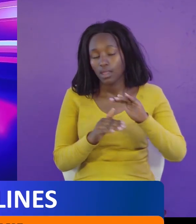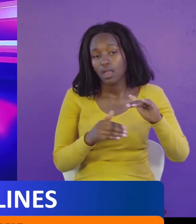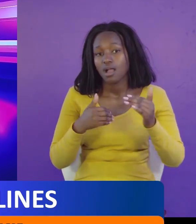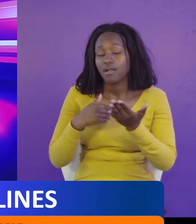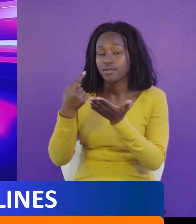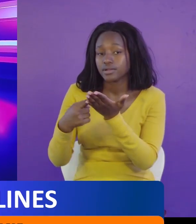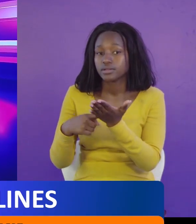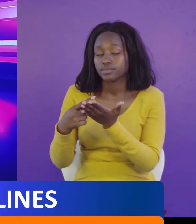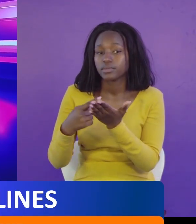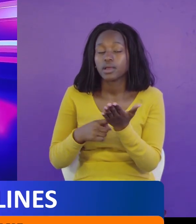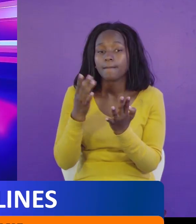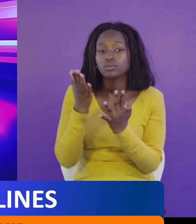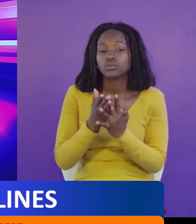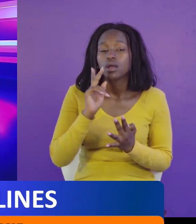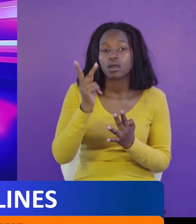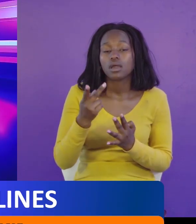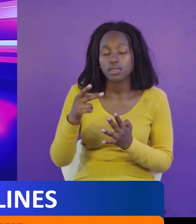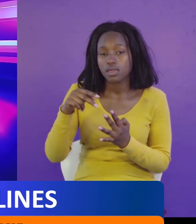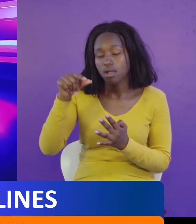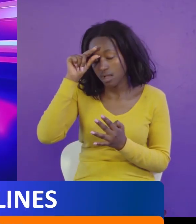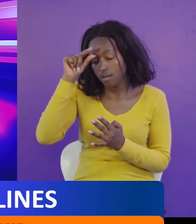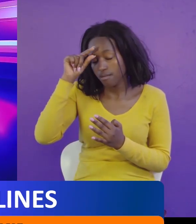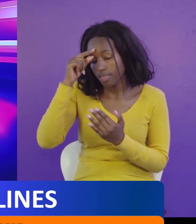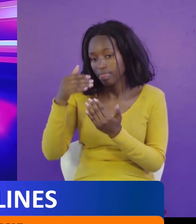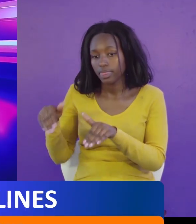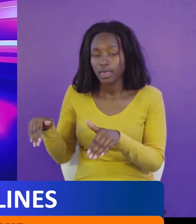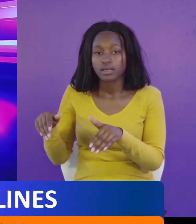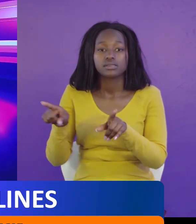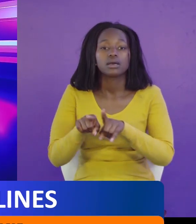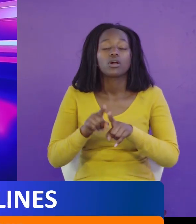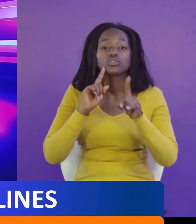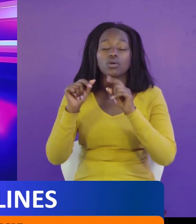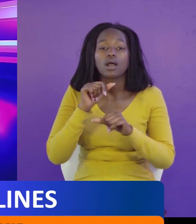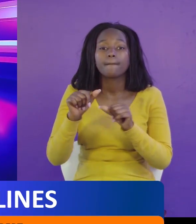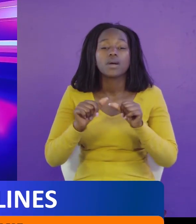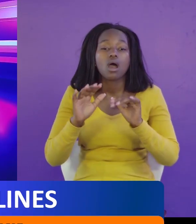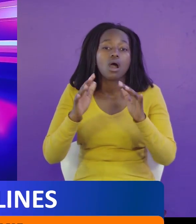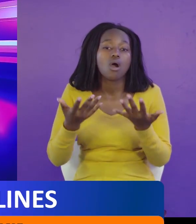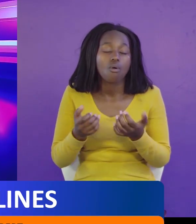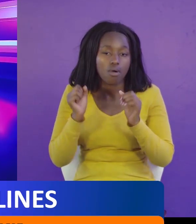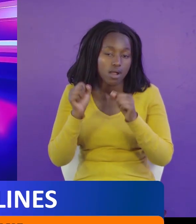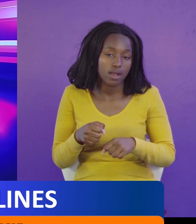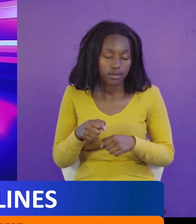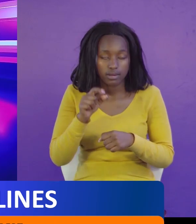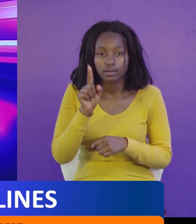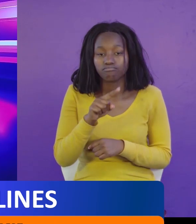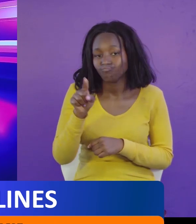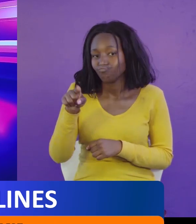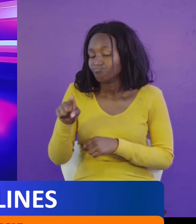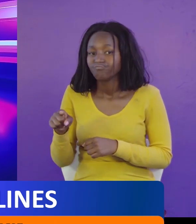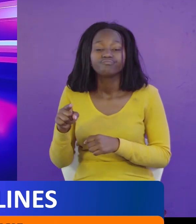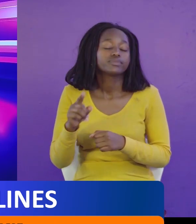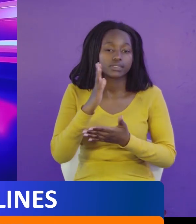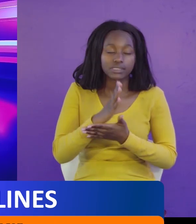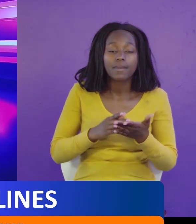governance model, calling for a referendum to review devolution and abolish remnants of the provincial